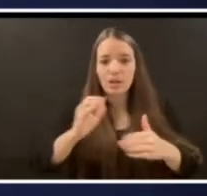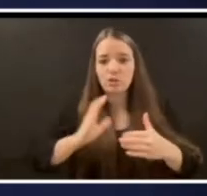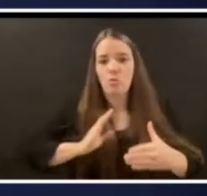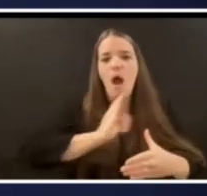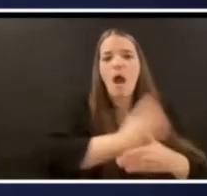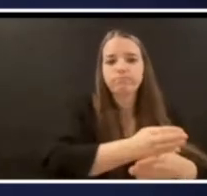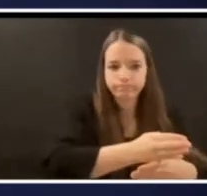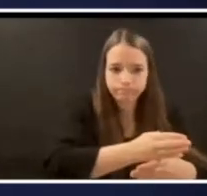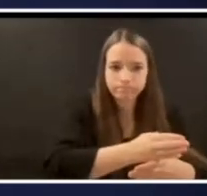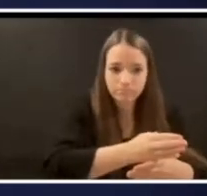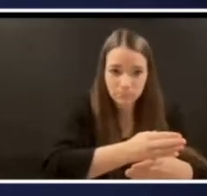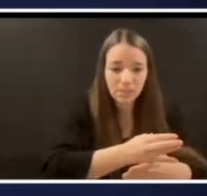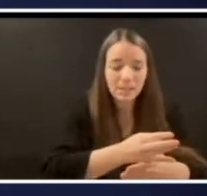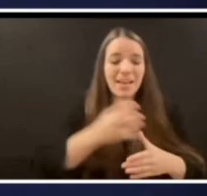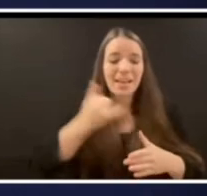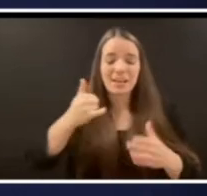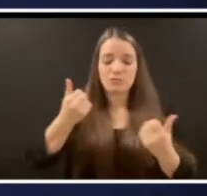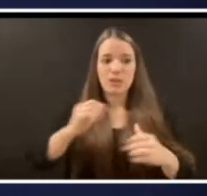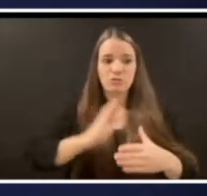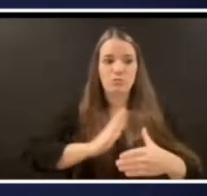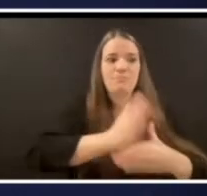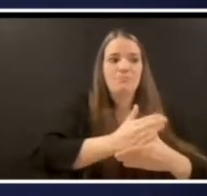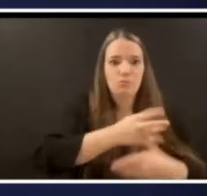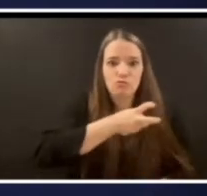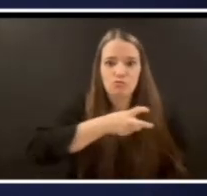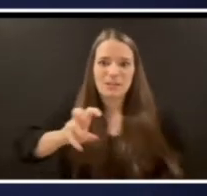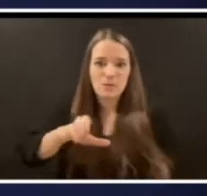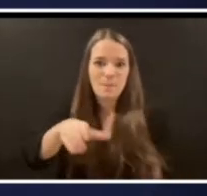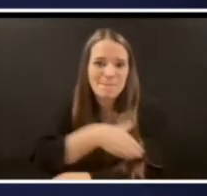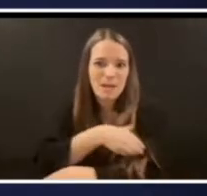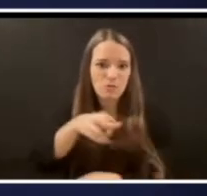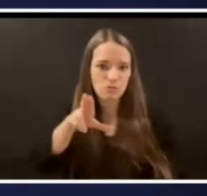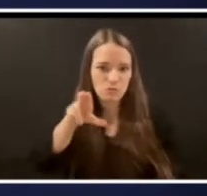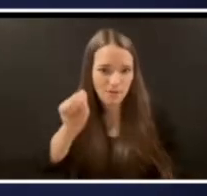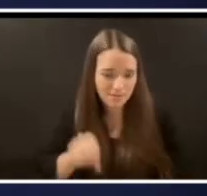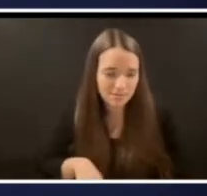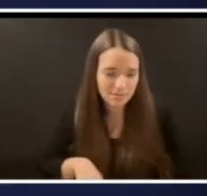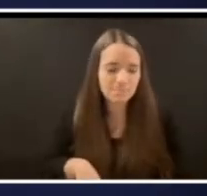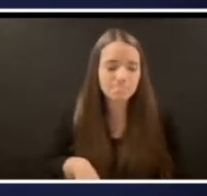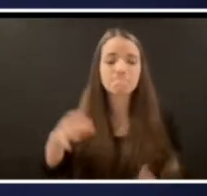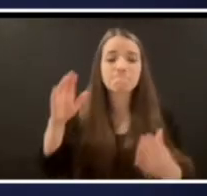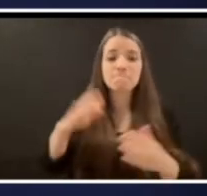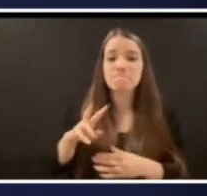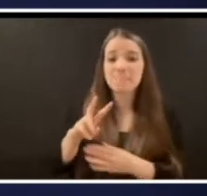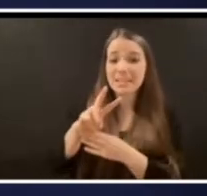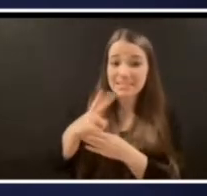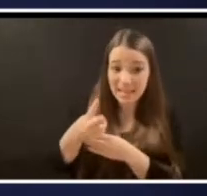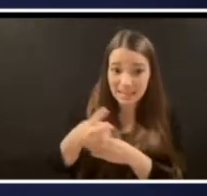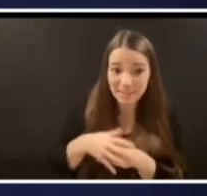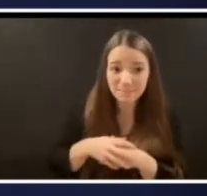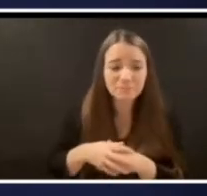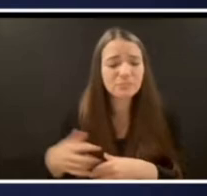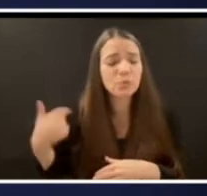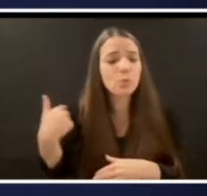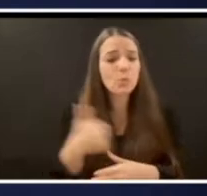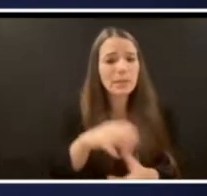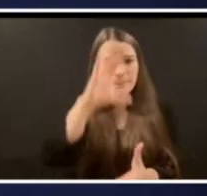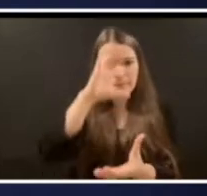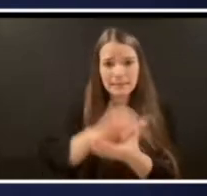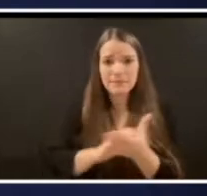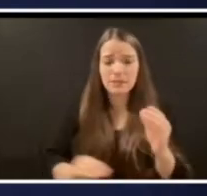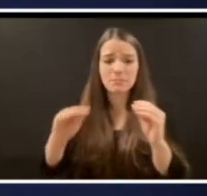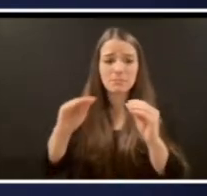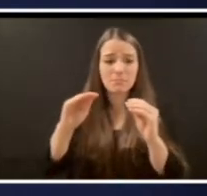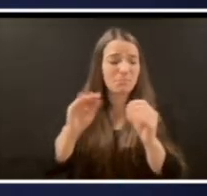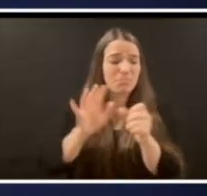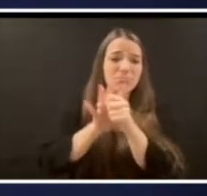transfer of power in the United States. Second, we believe that there is more than sufficient